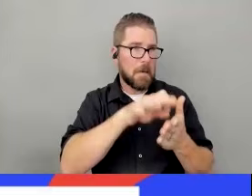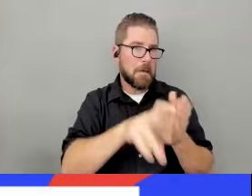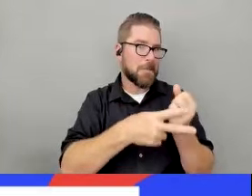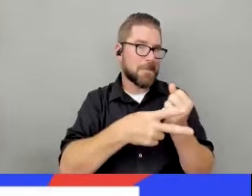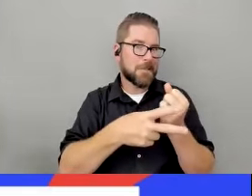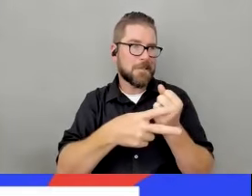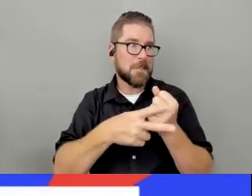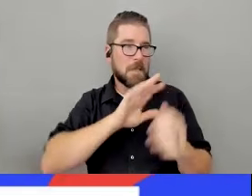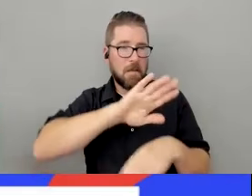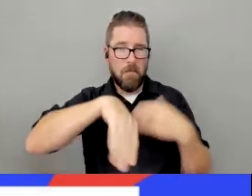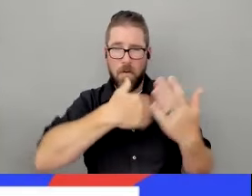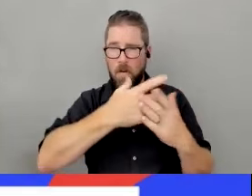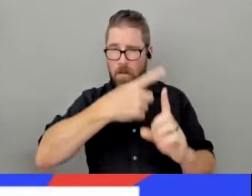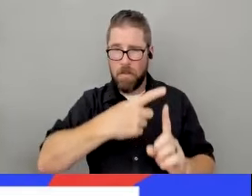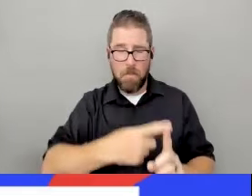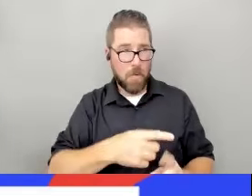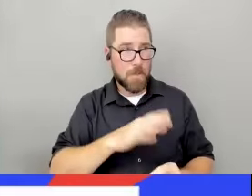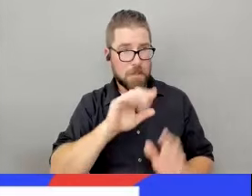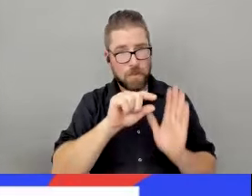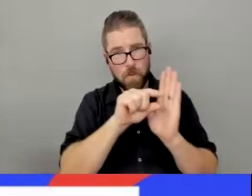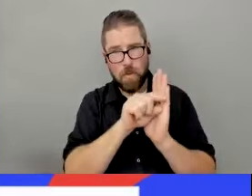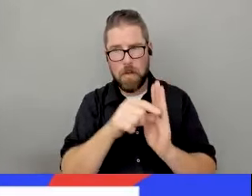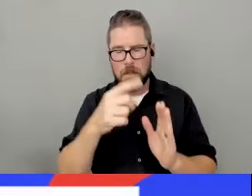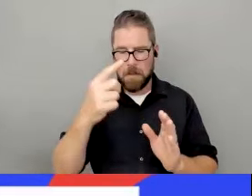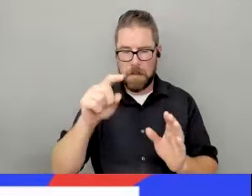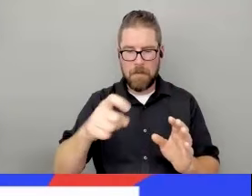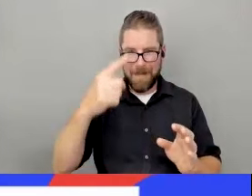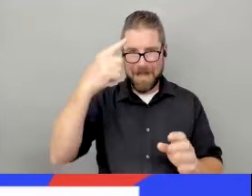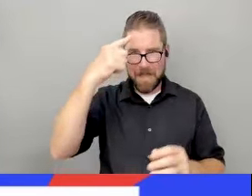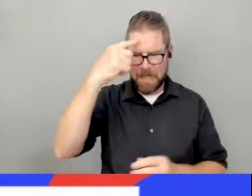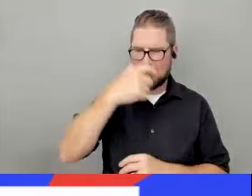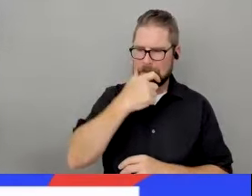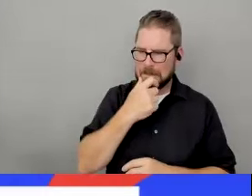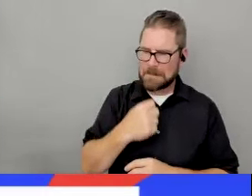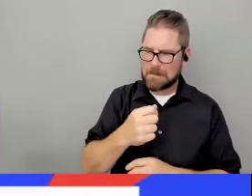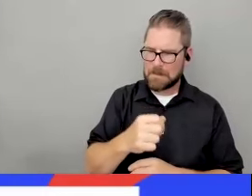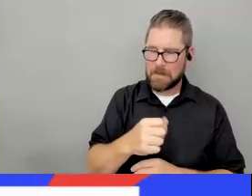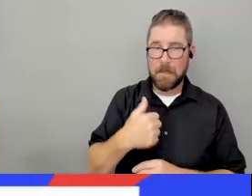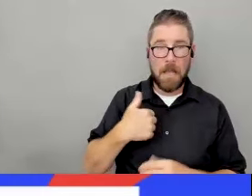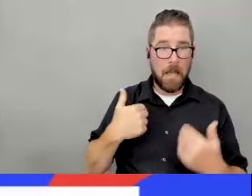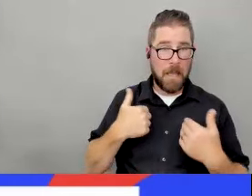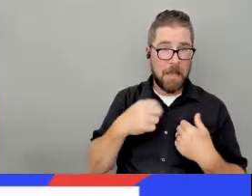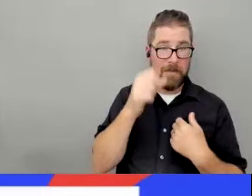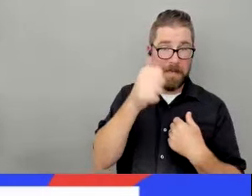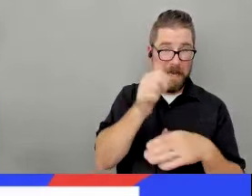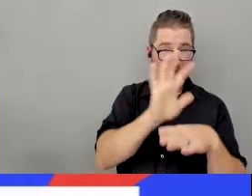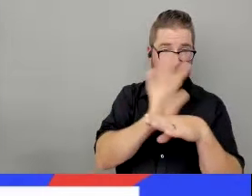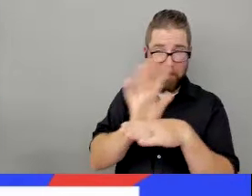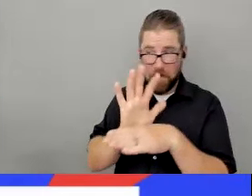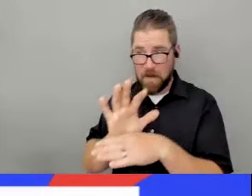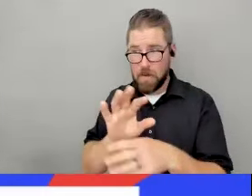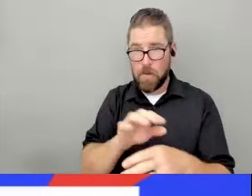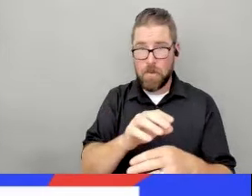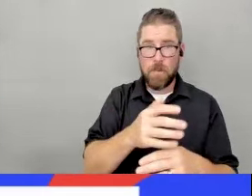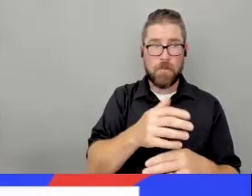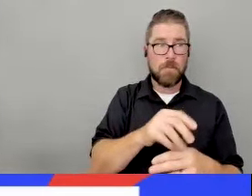grading scale, you have to memorize, wait a minute, I have 10 videos, I have 5 questions per video. So I'd be afraid I'd be getting so into it, I